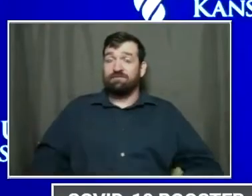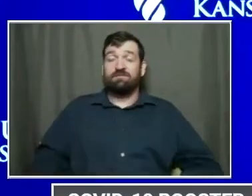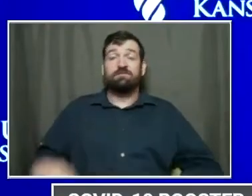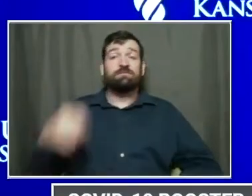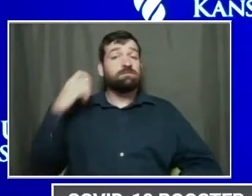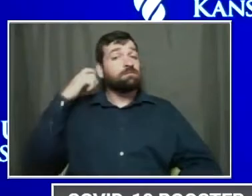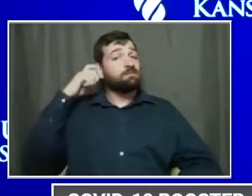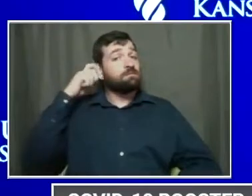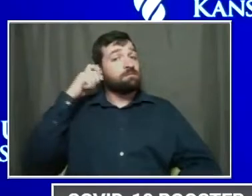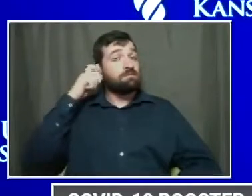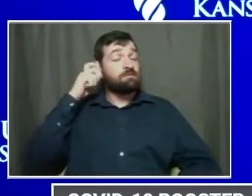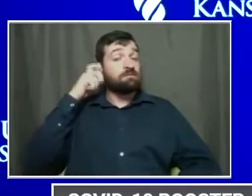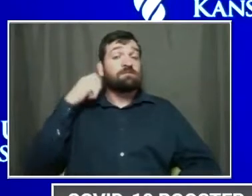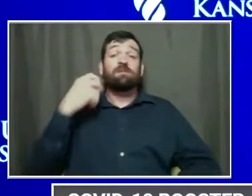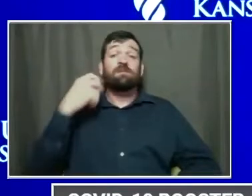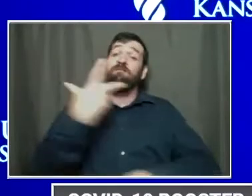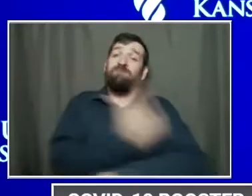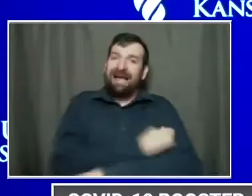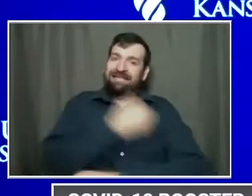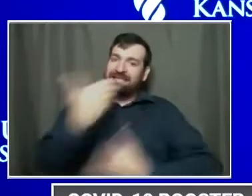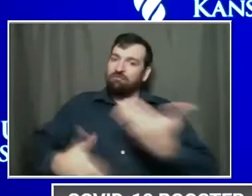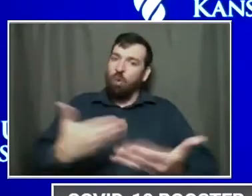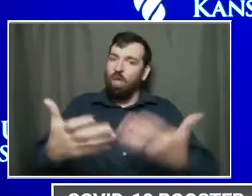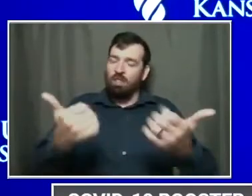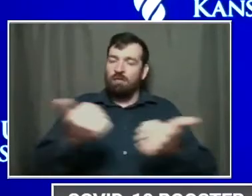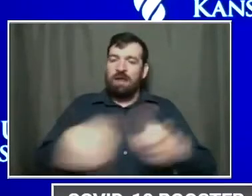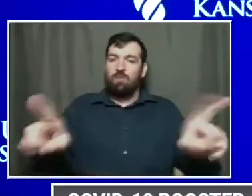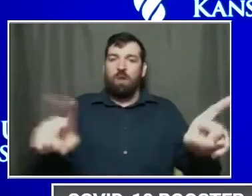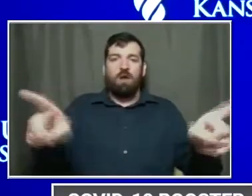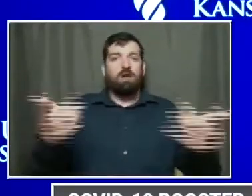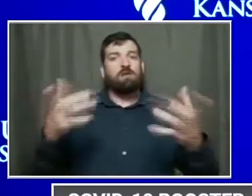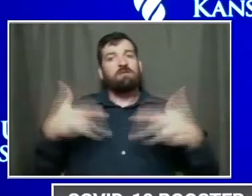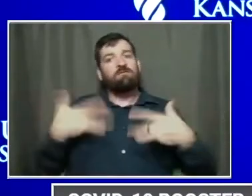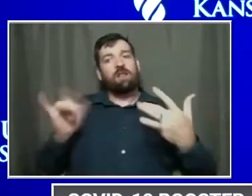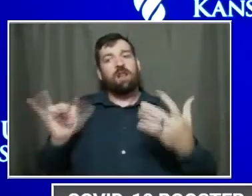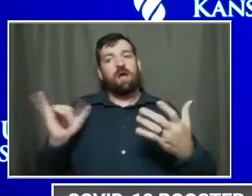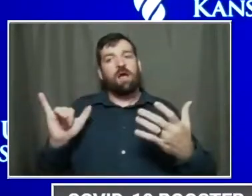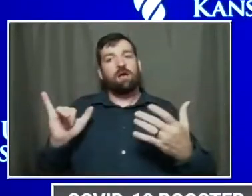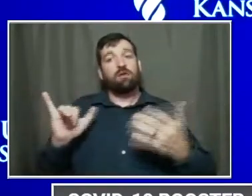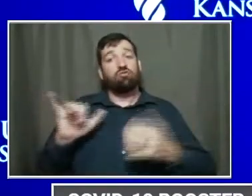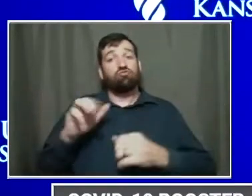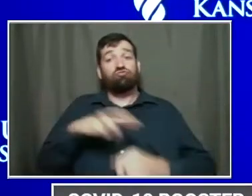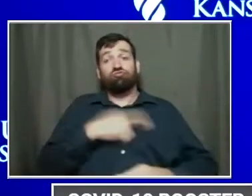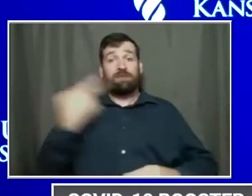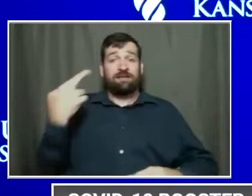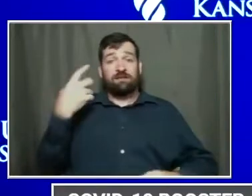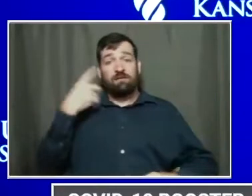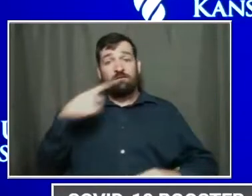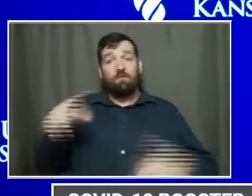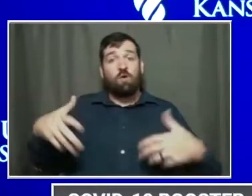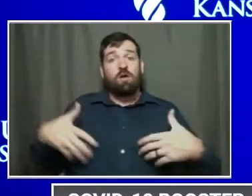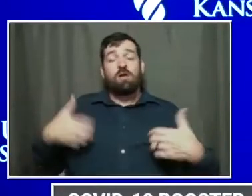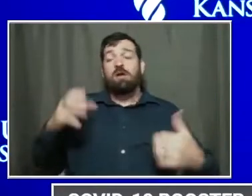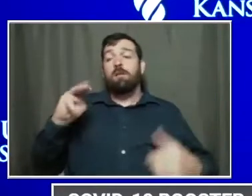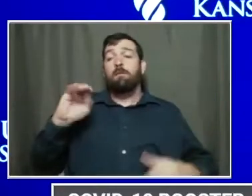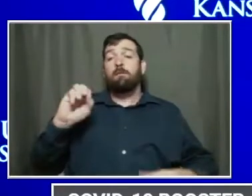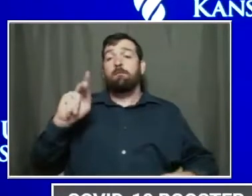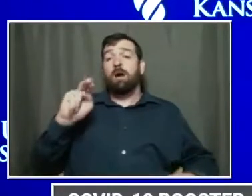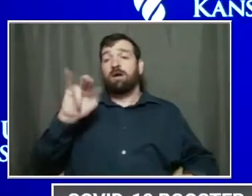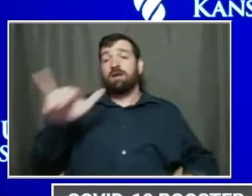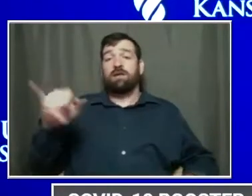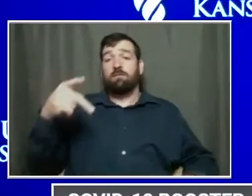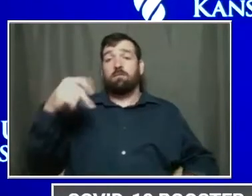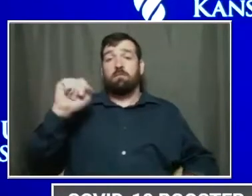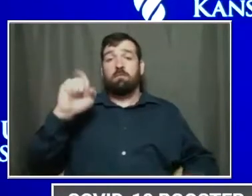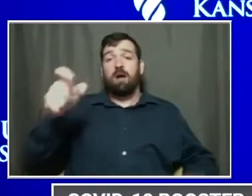a vaccine roll. So if anybody out there feels like they're at risk for monkeypox, please check the KU website. You can call. We can get you in